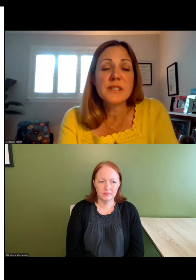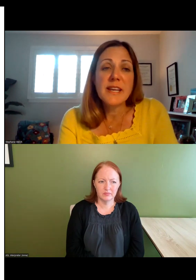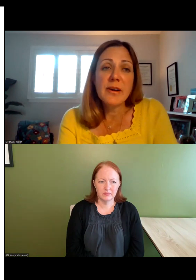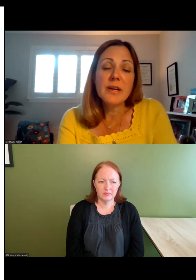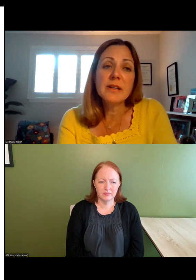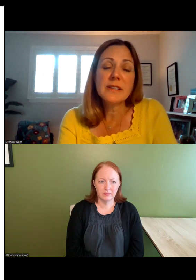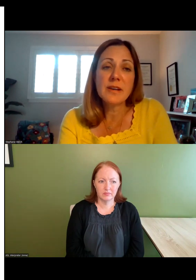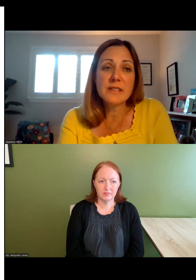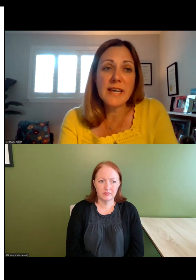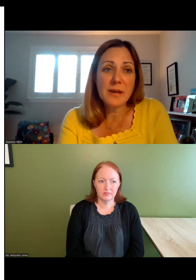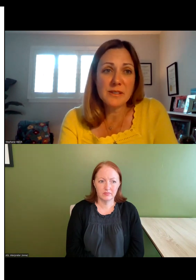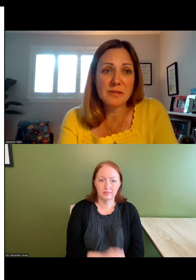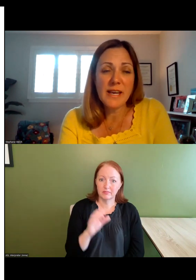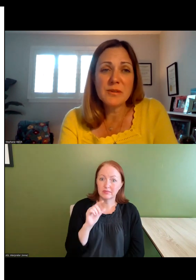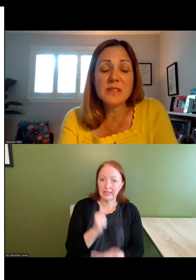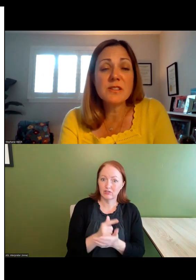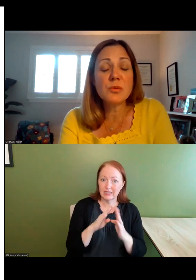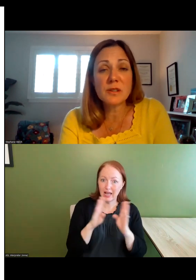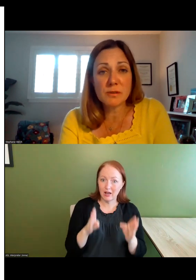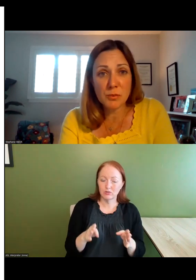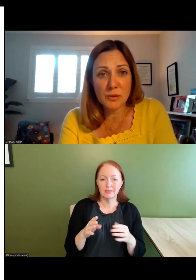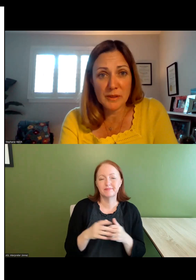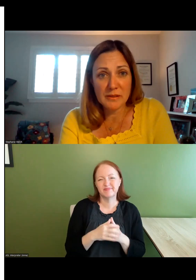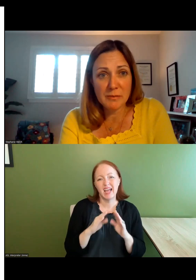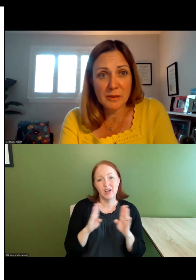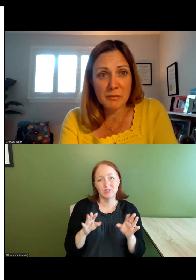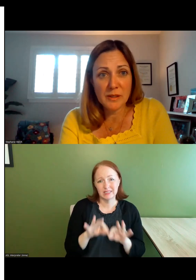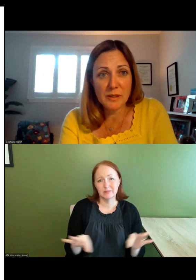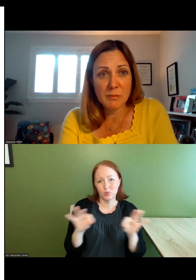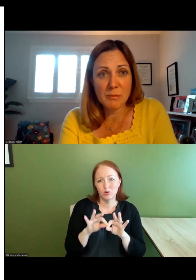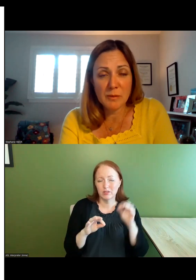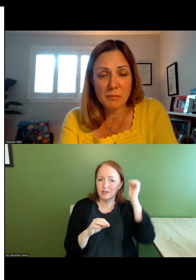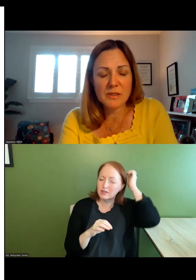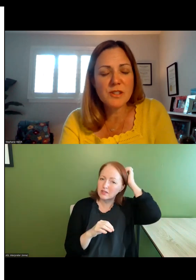So does care guarantee housing? Housing is a critical